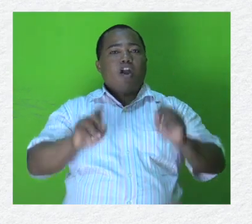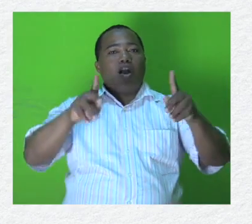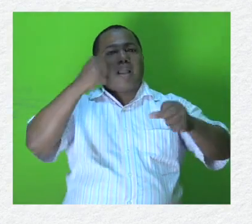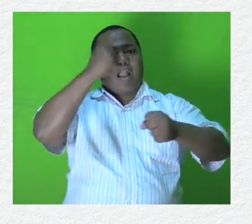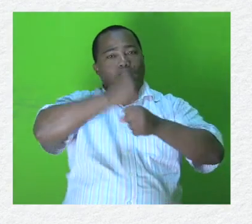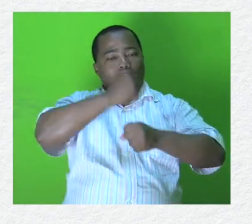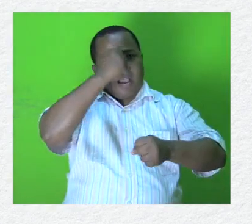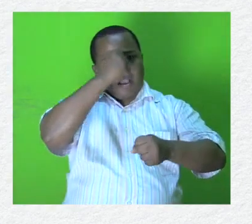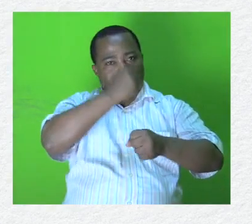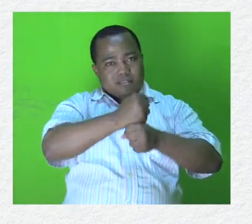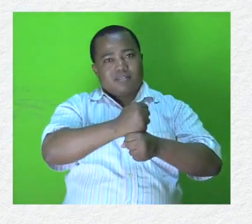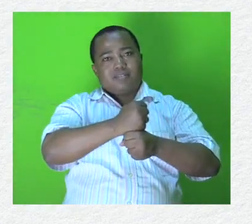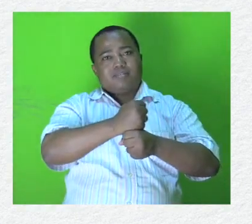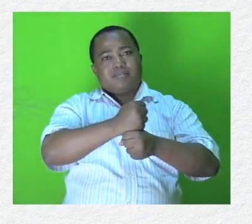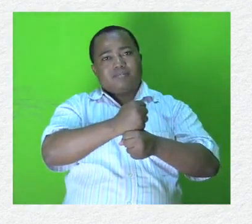Exercise.